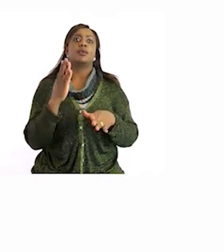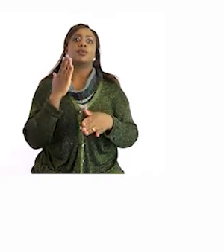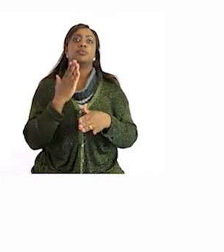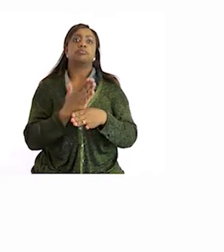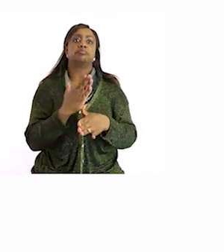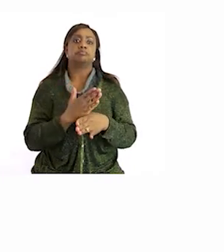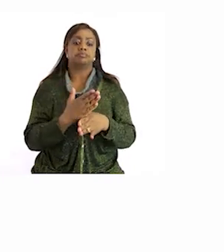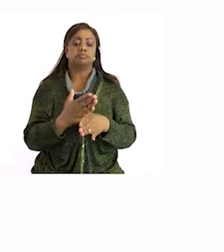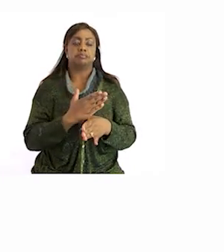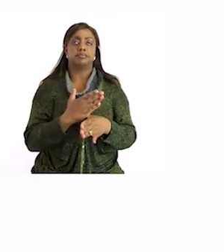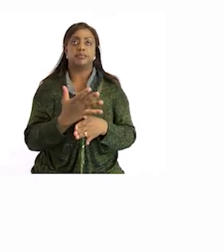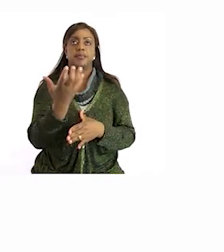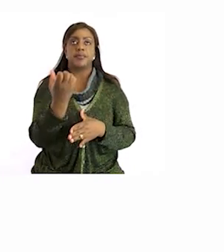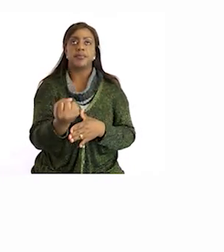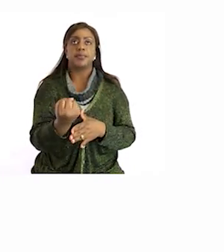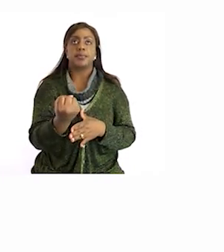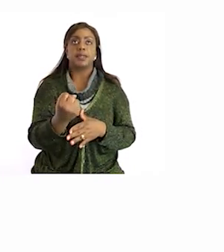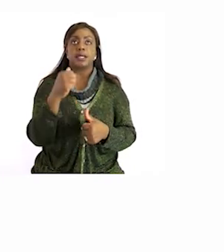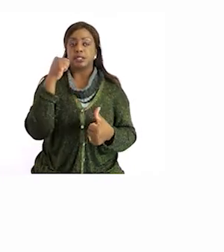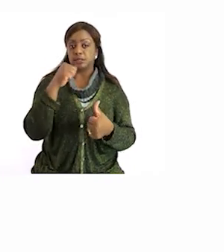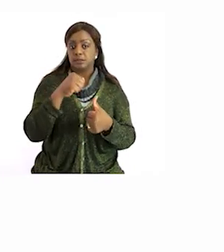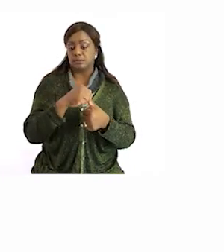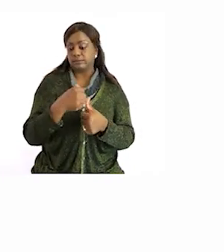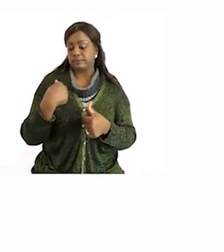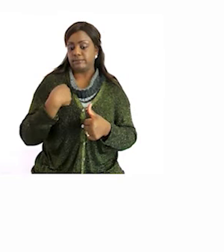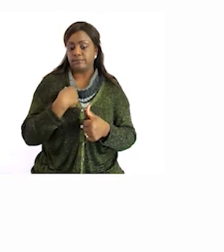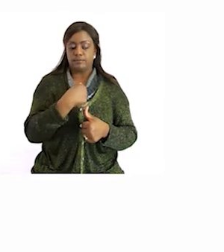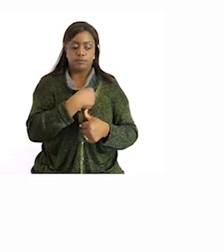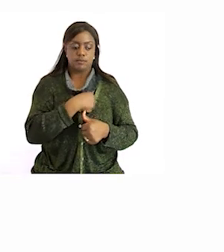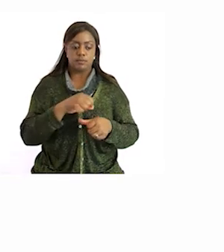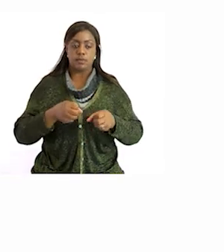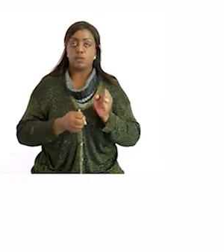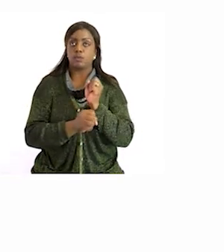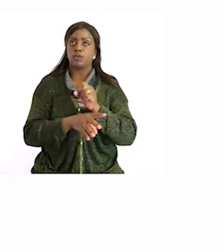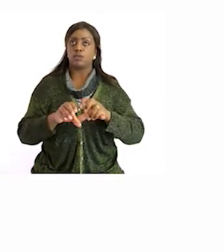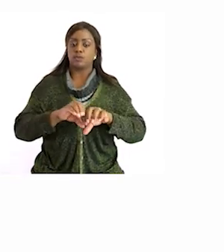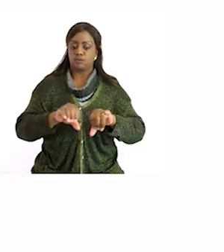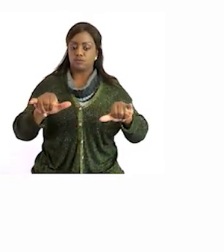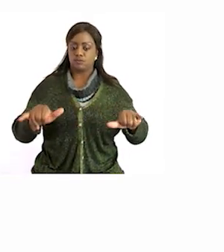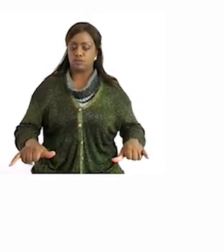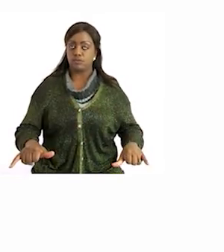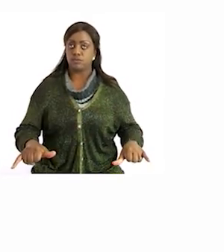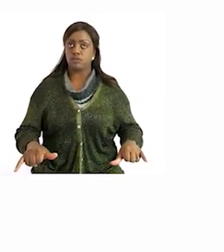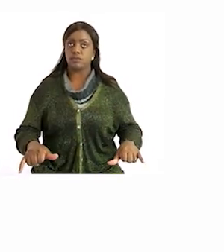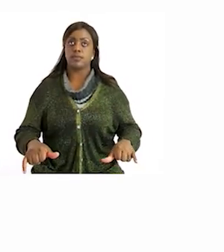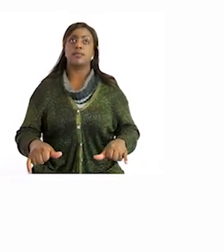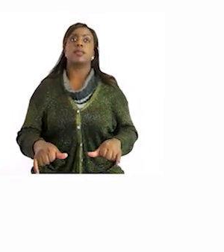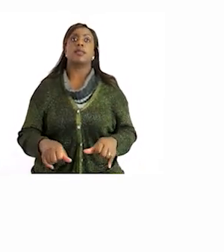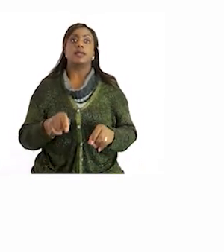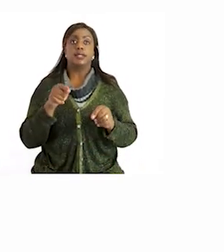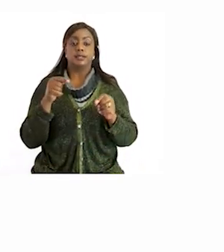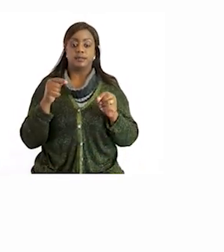On page 21, we have your activity 1, and here are your instructions to completing